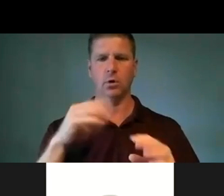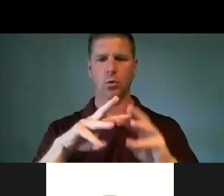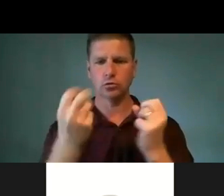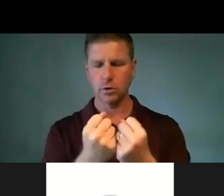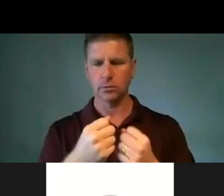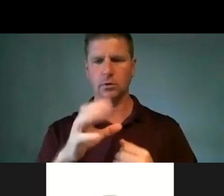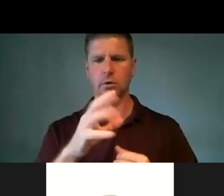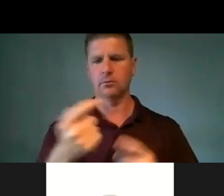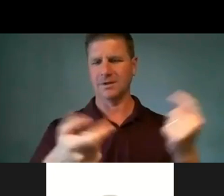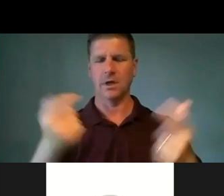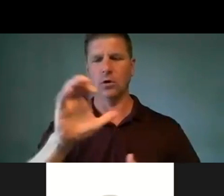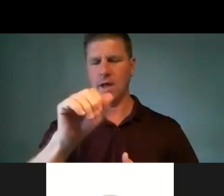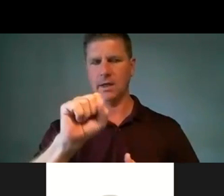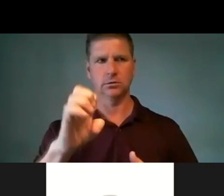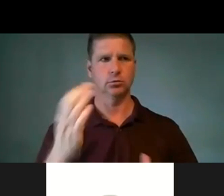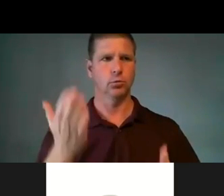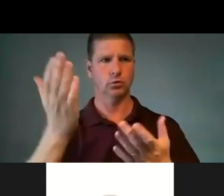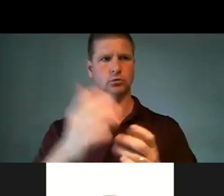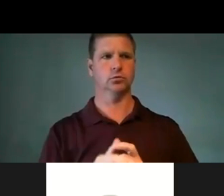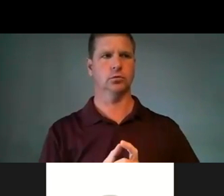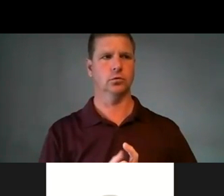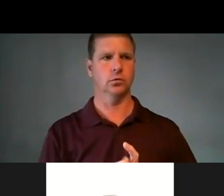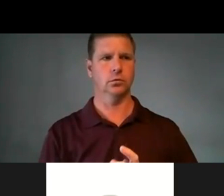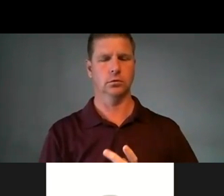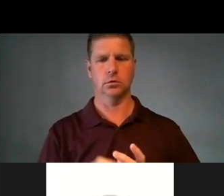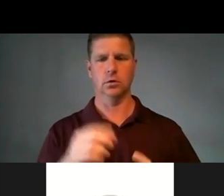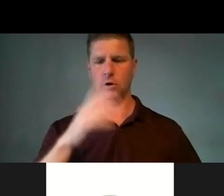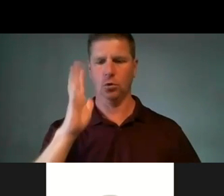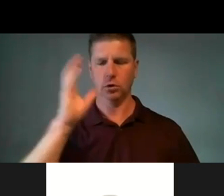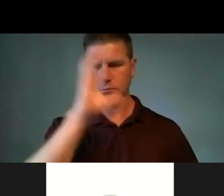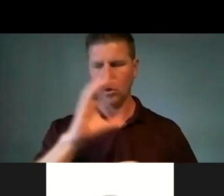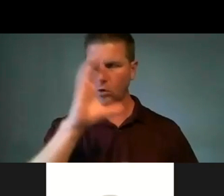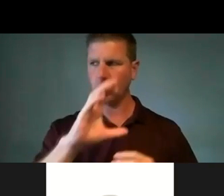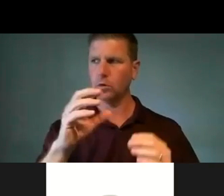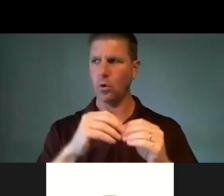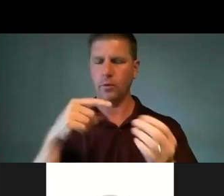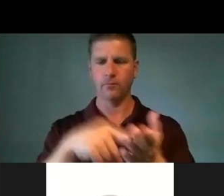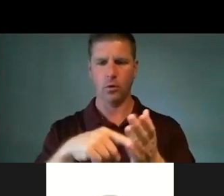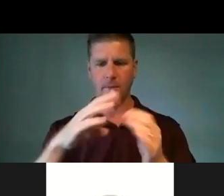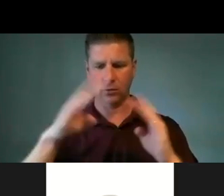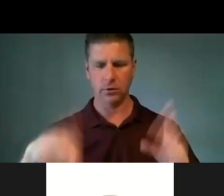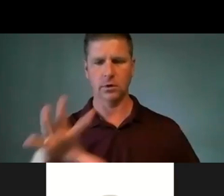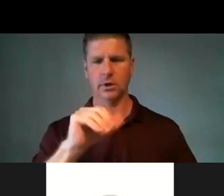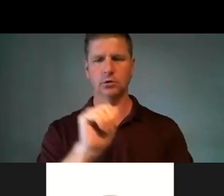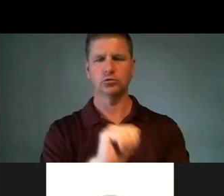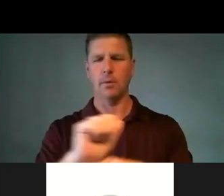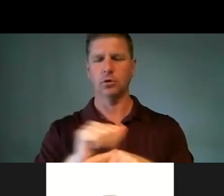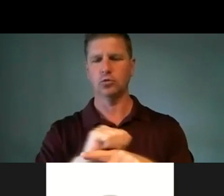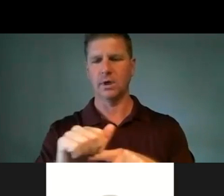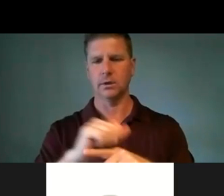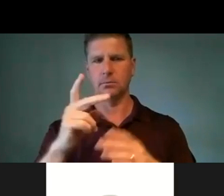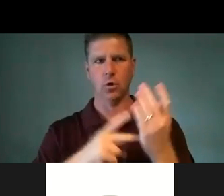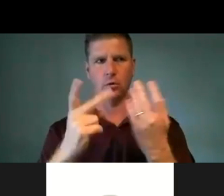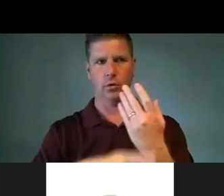and flesh out his proposal. He will explore both affordable housing and a job training program to